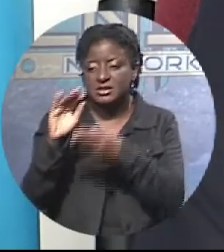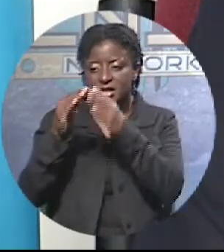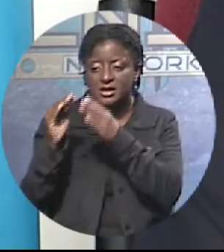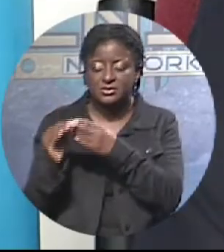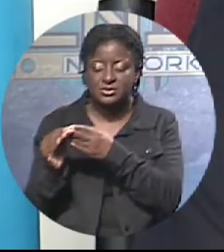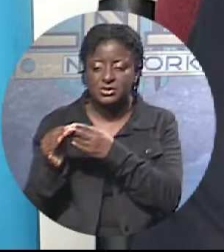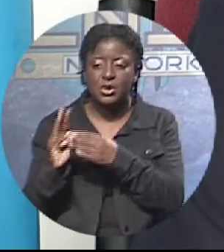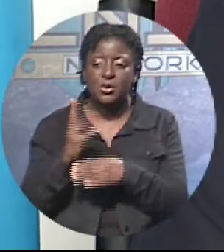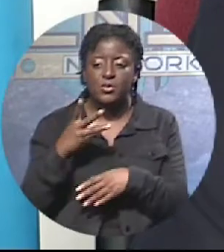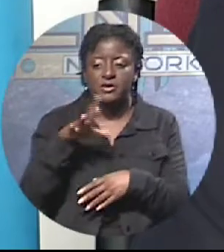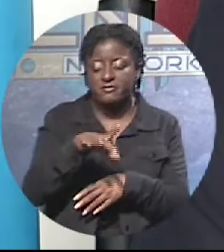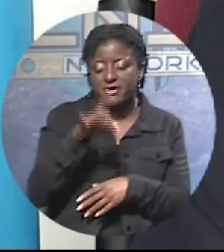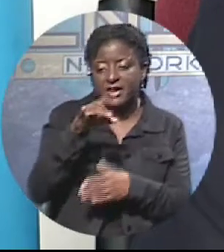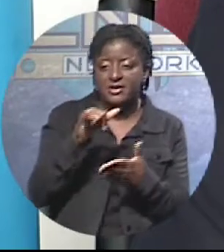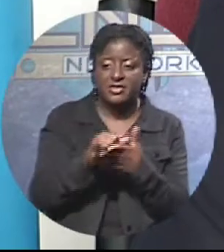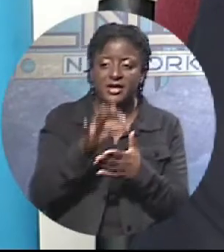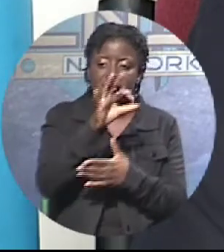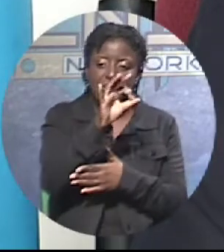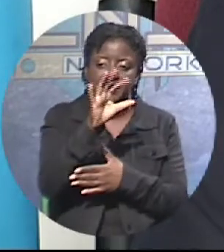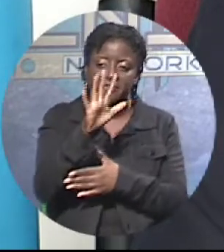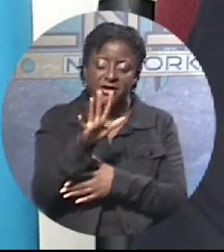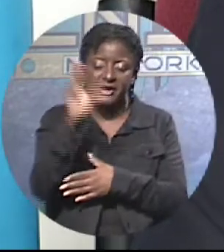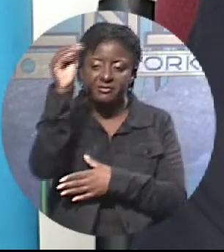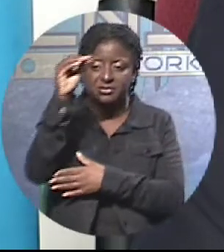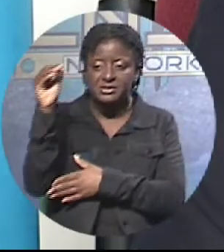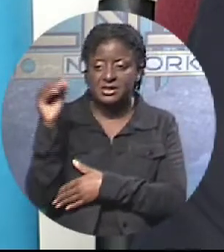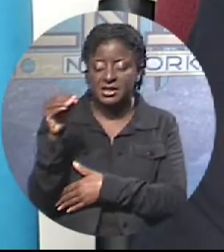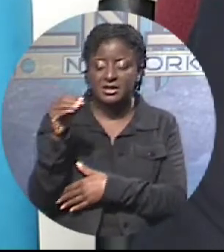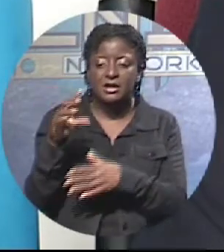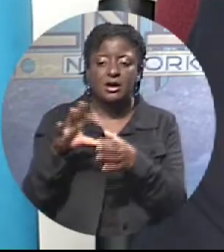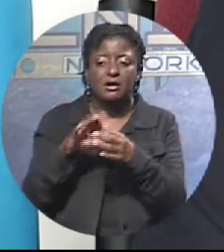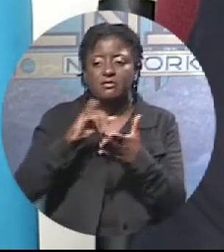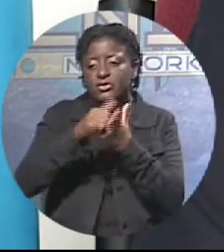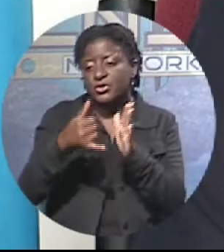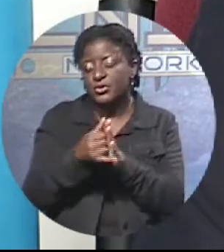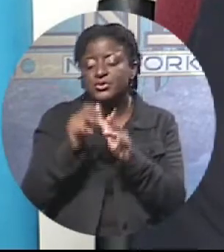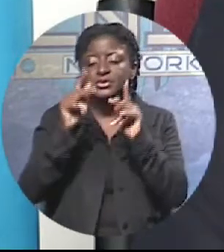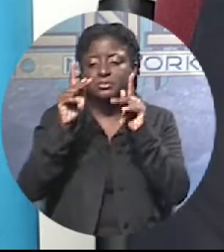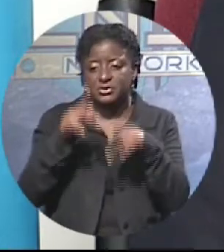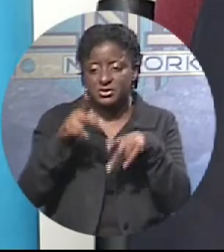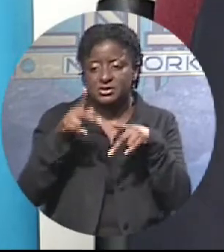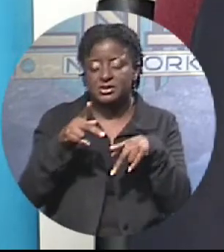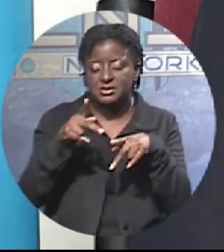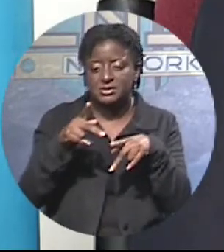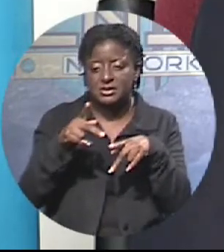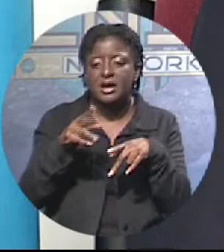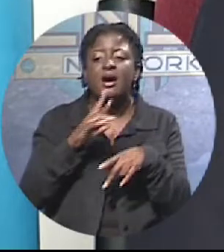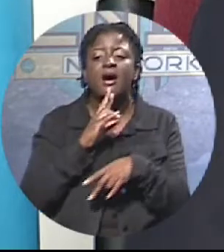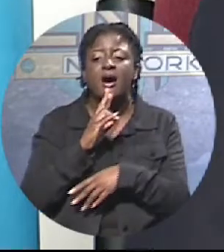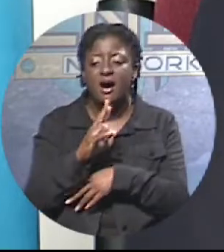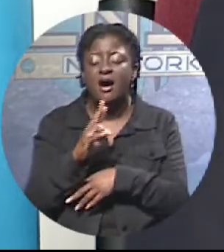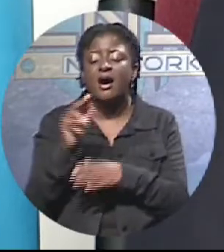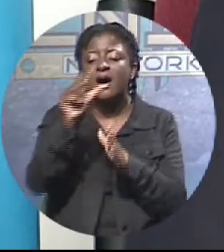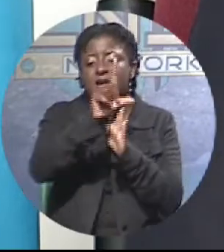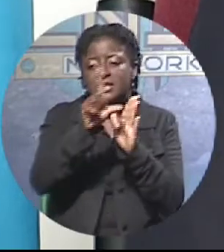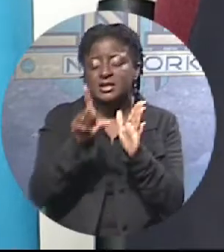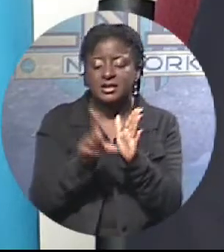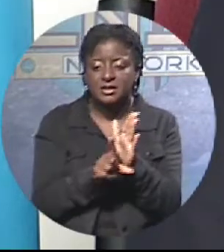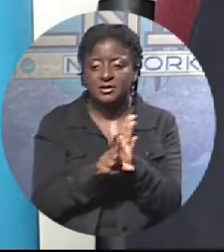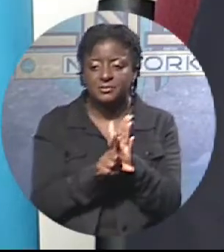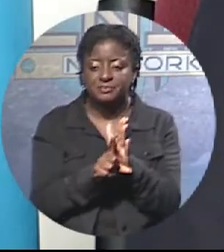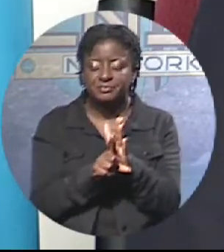those persons are legal. Most of them, if they're not third, second Haitian